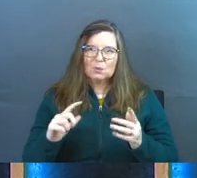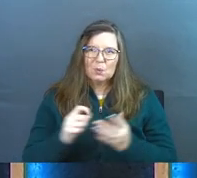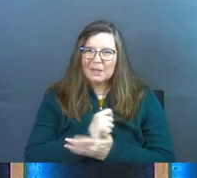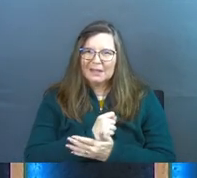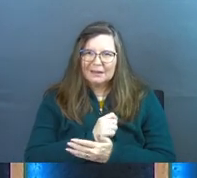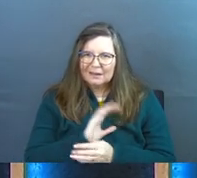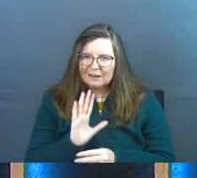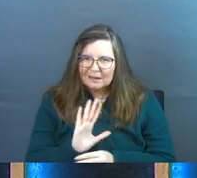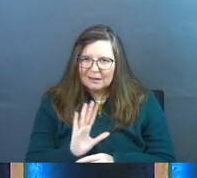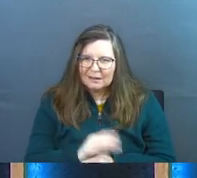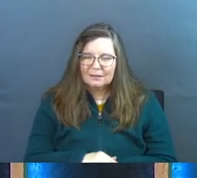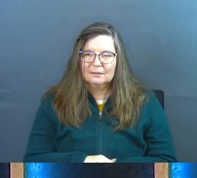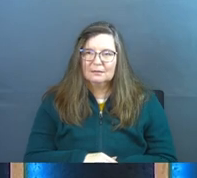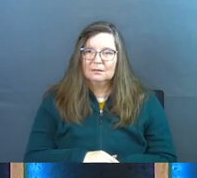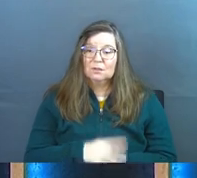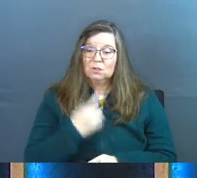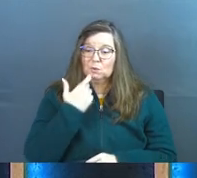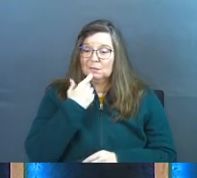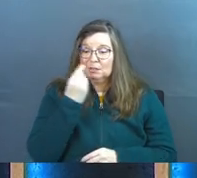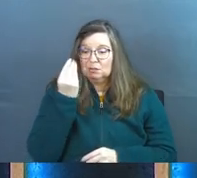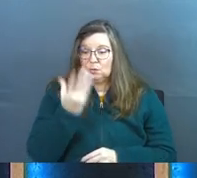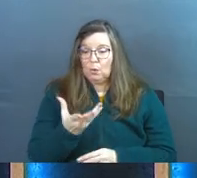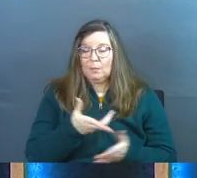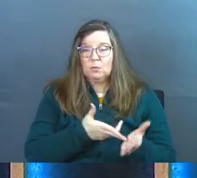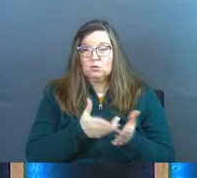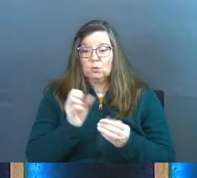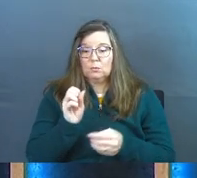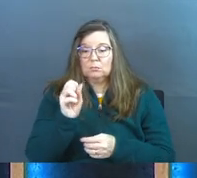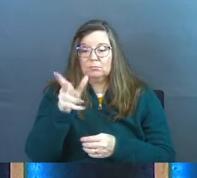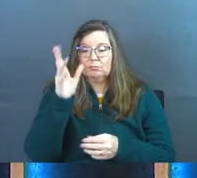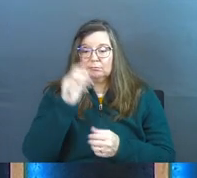win. You just told them the truth.